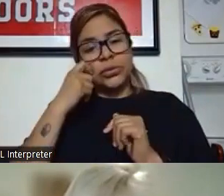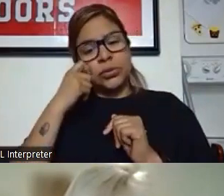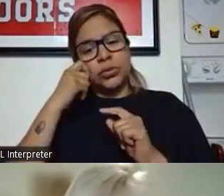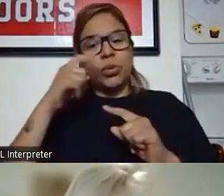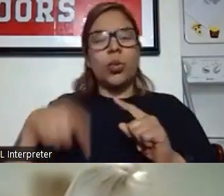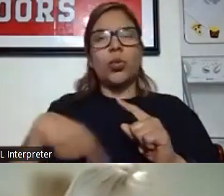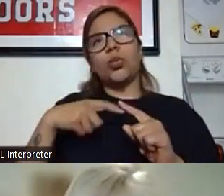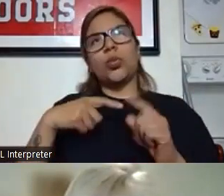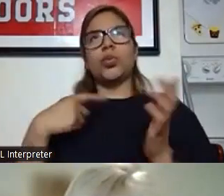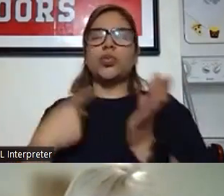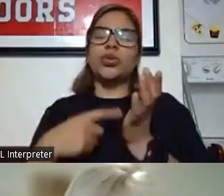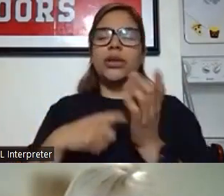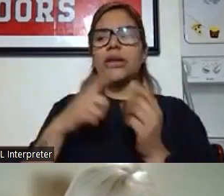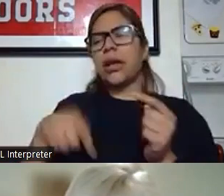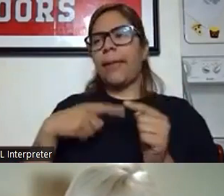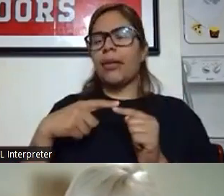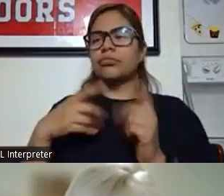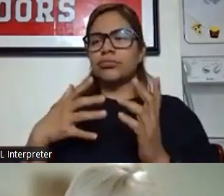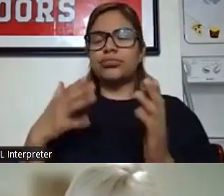echo chamber sometimes, right,